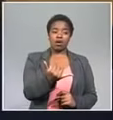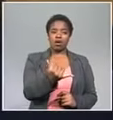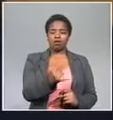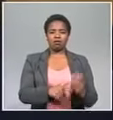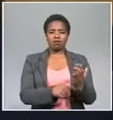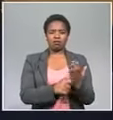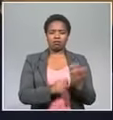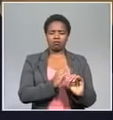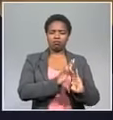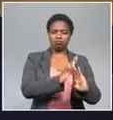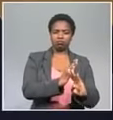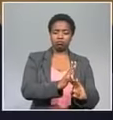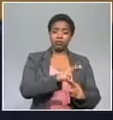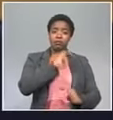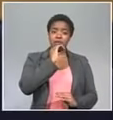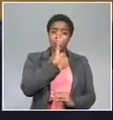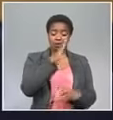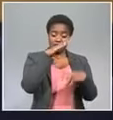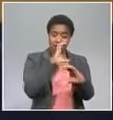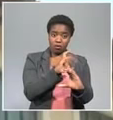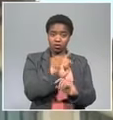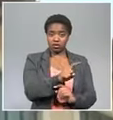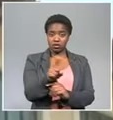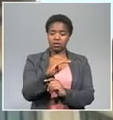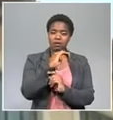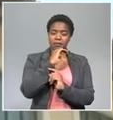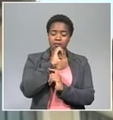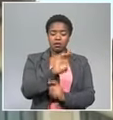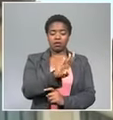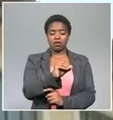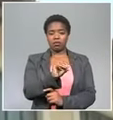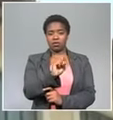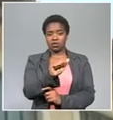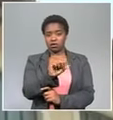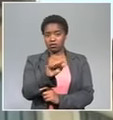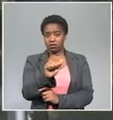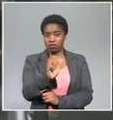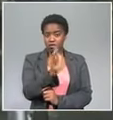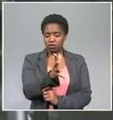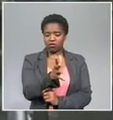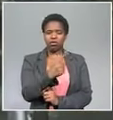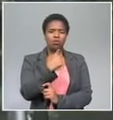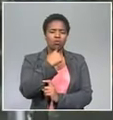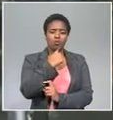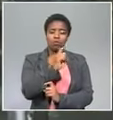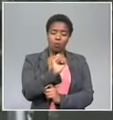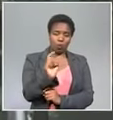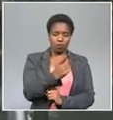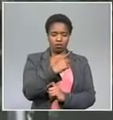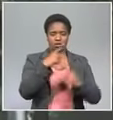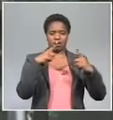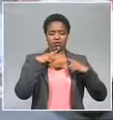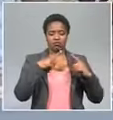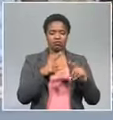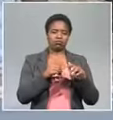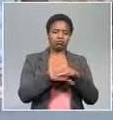taxes and whether the revenue collector will focus on going after Busasa, but he's promising no one will escape SARS's